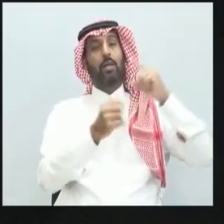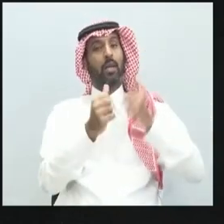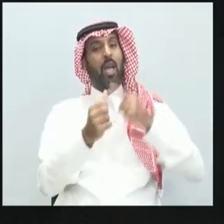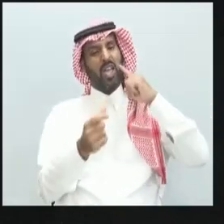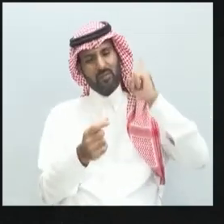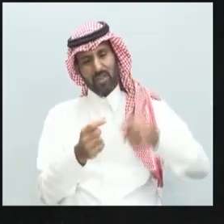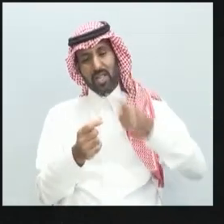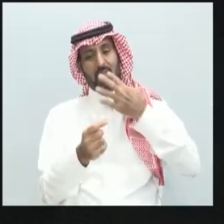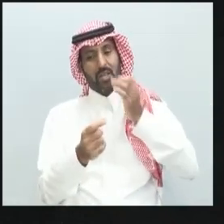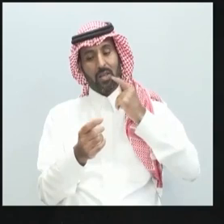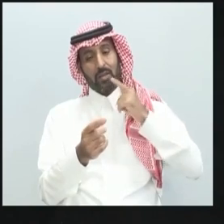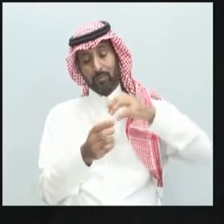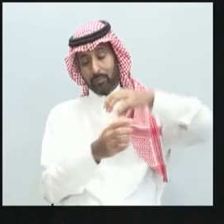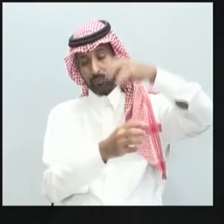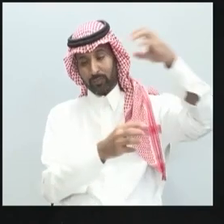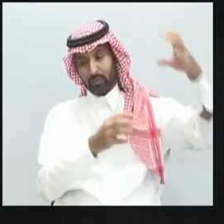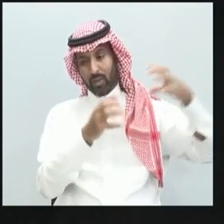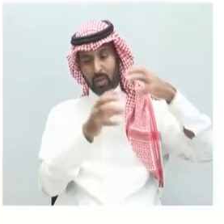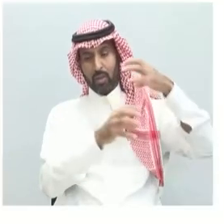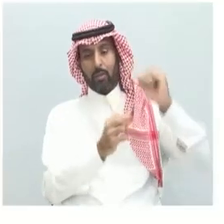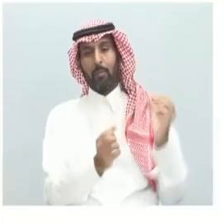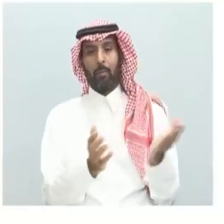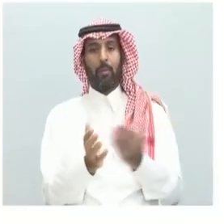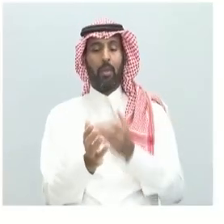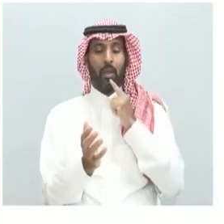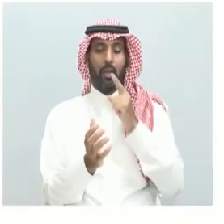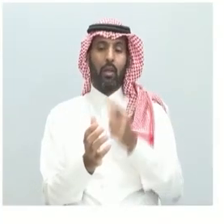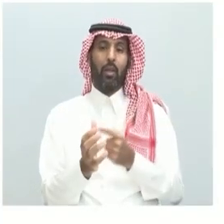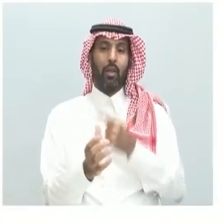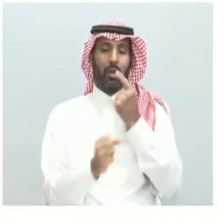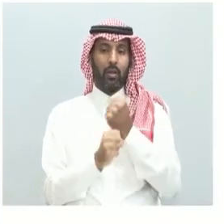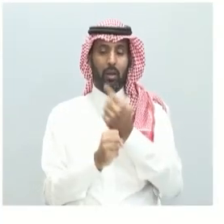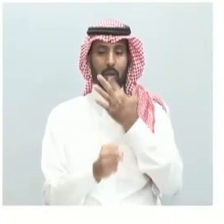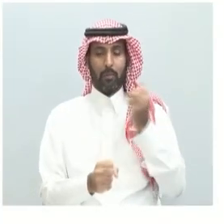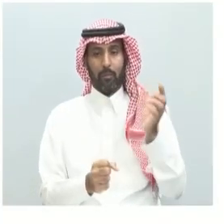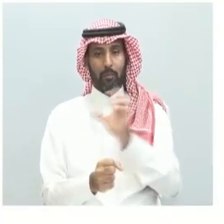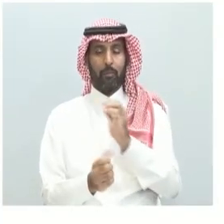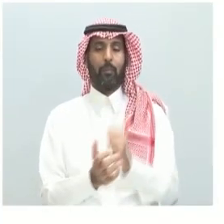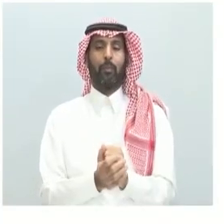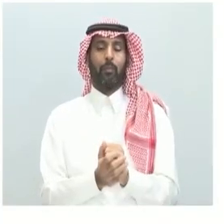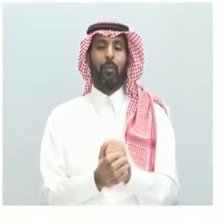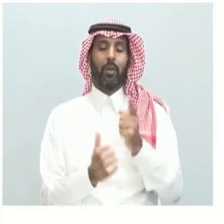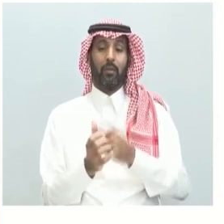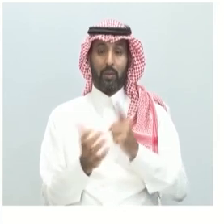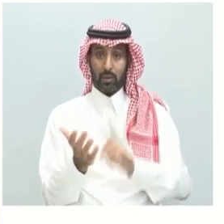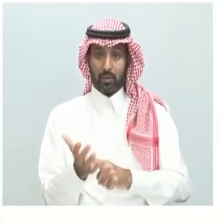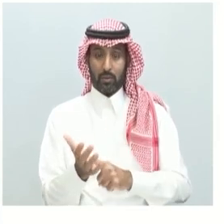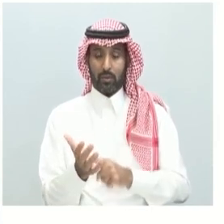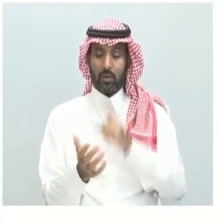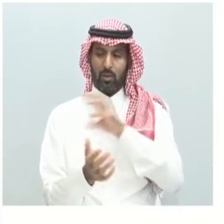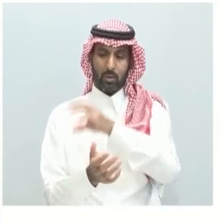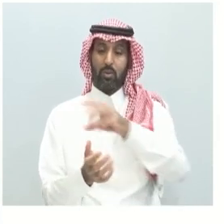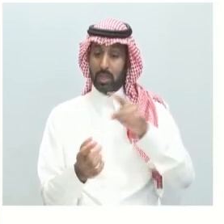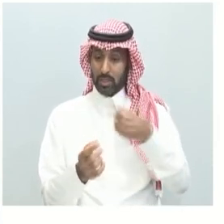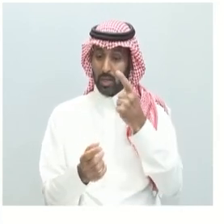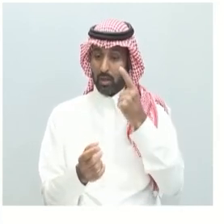every year, of course. So this is the use of the simple present tense. We use it for facts. Things are true